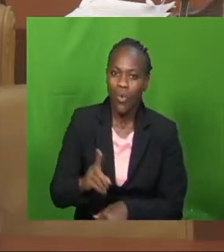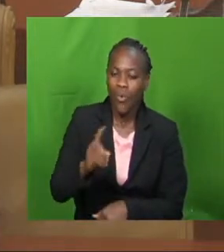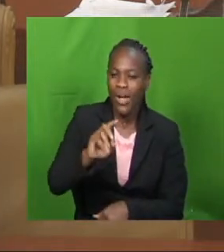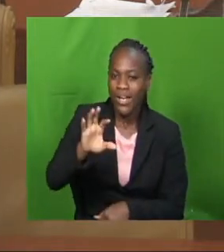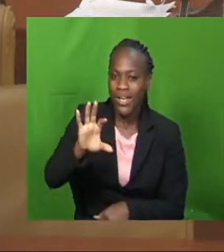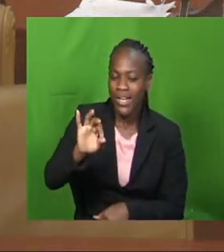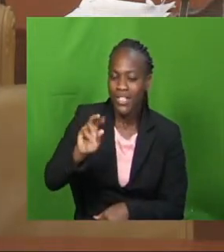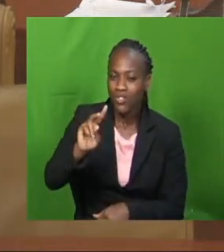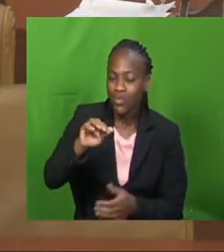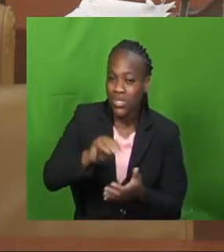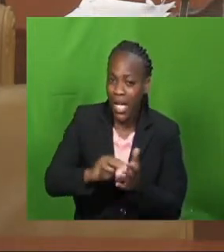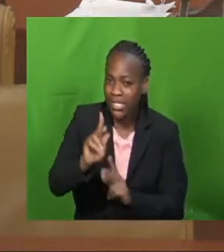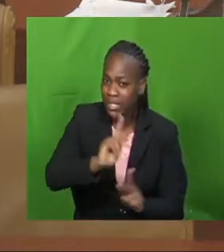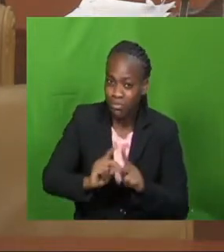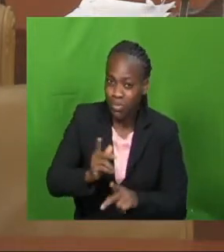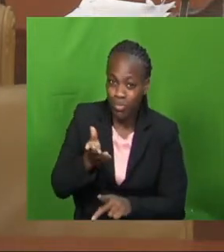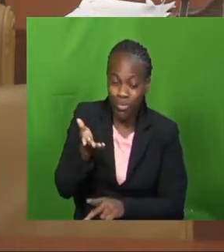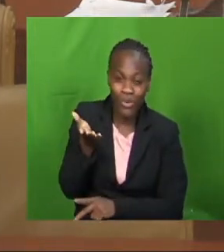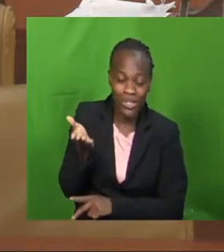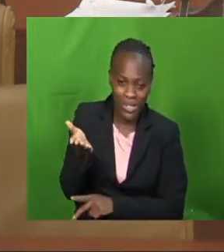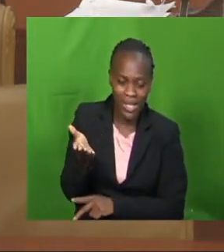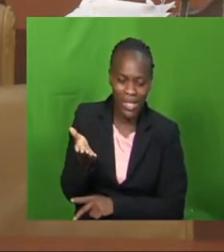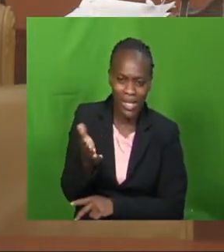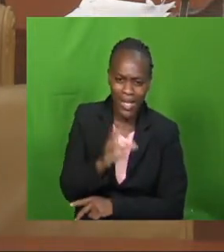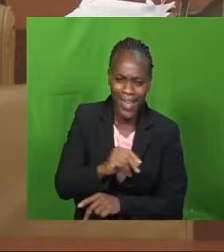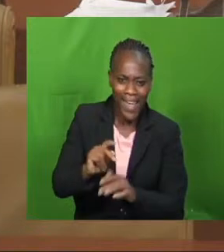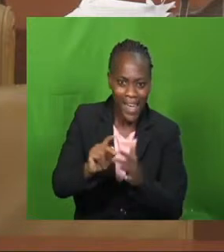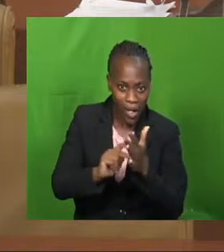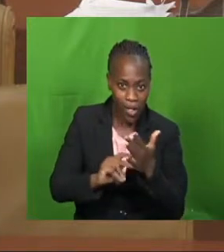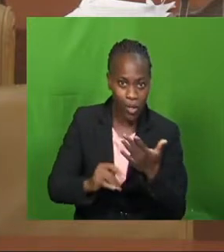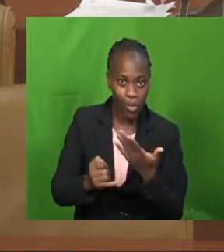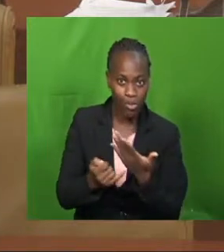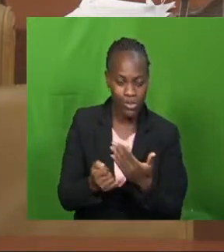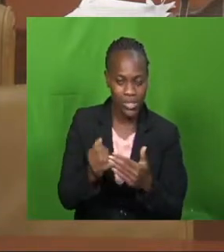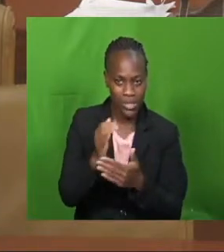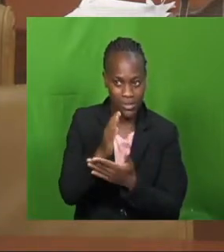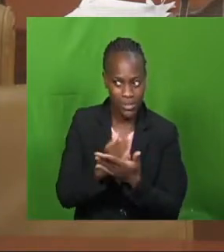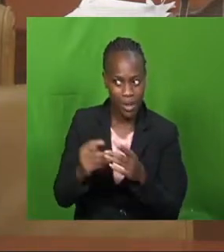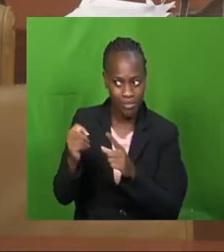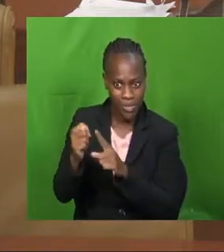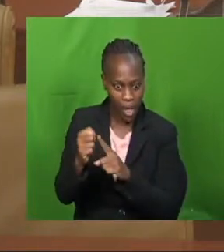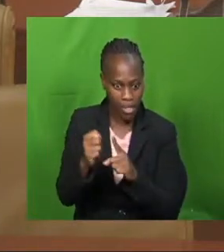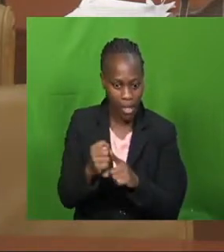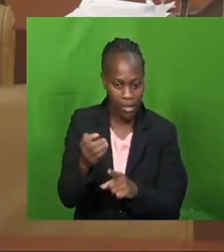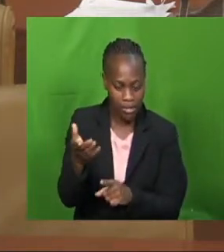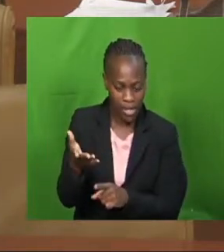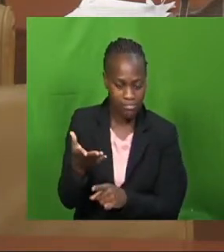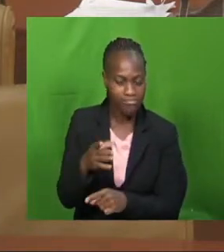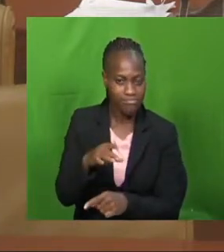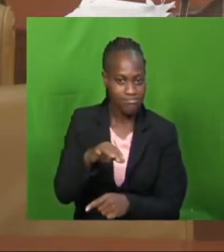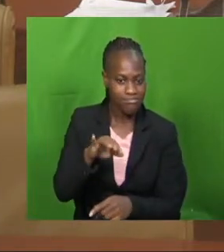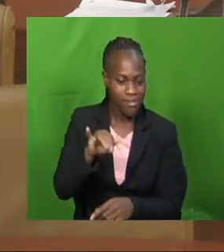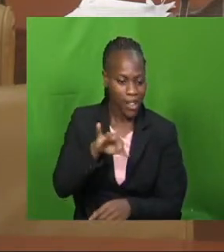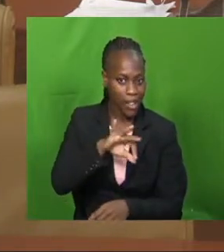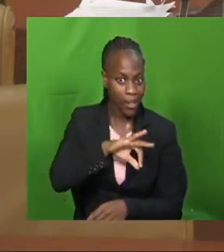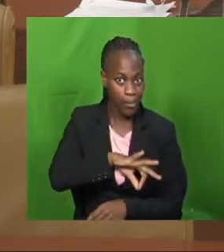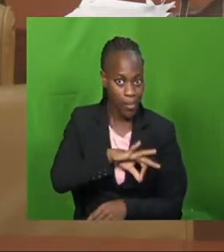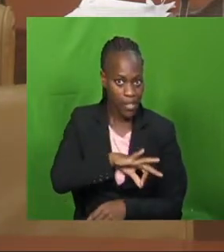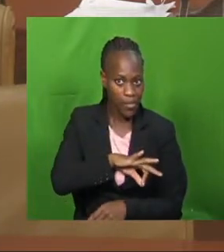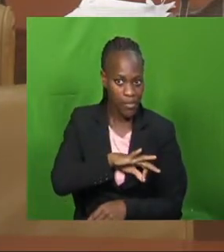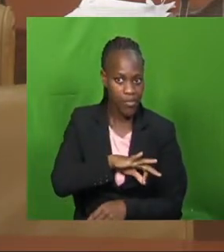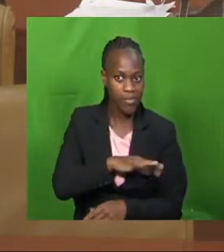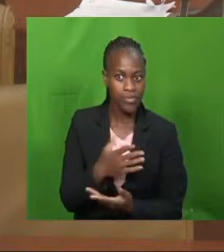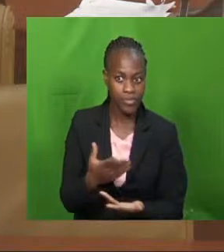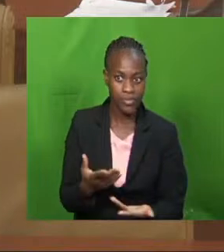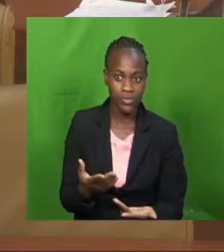192,000. And for this project, some of the towns that are going to benefit from the project, I believe that